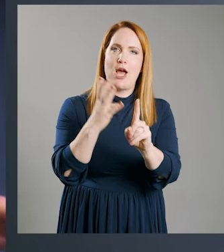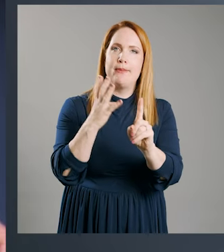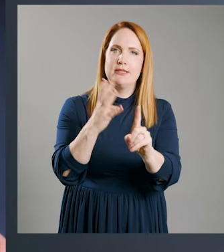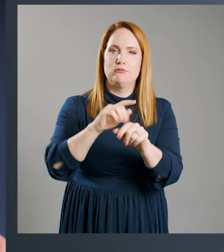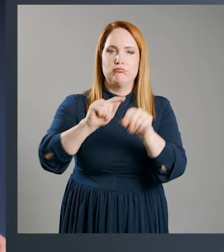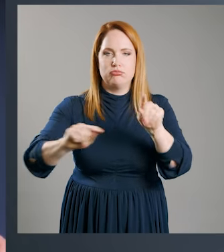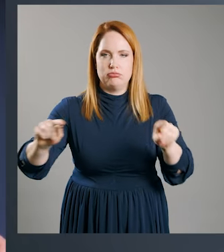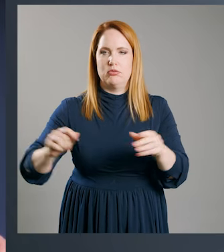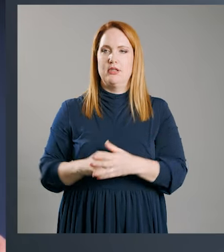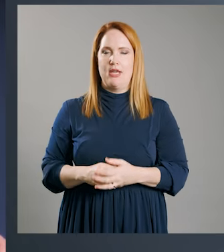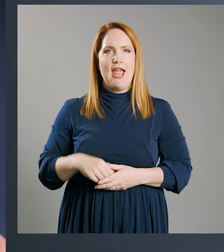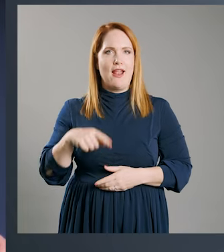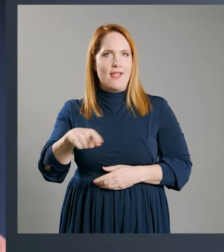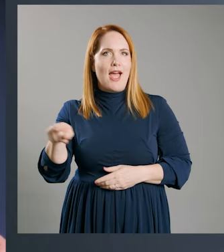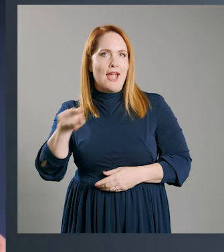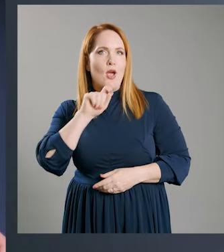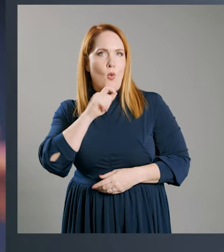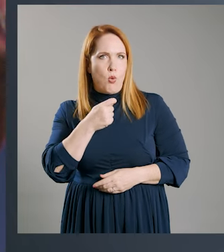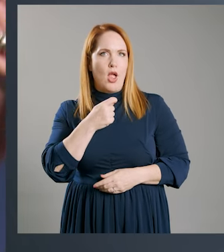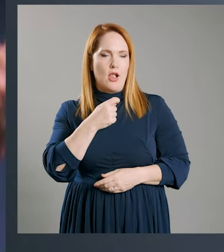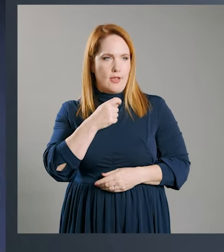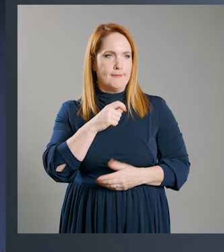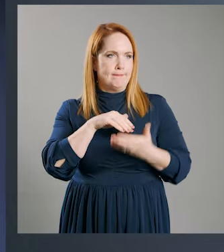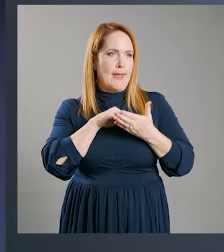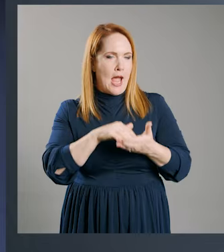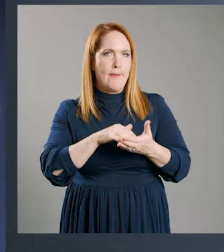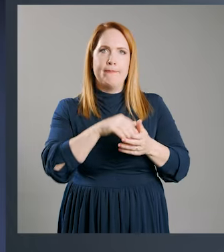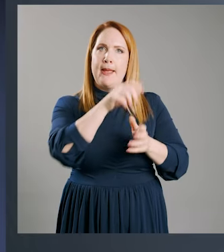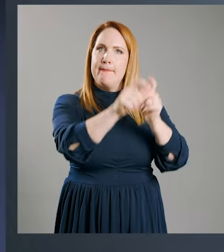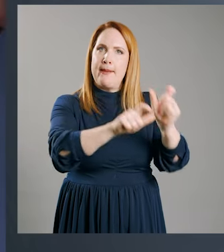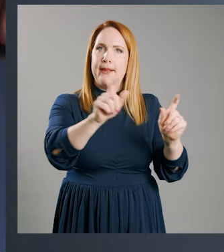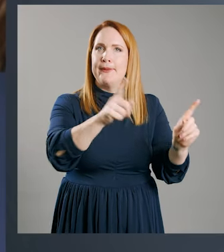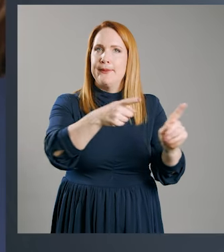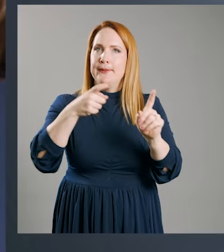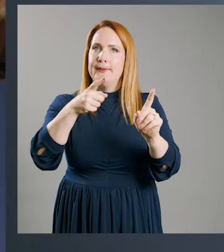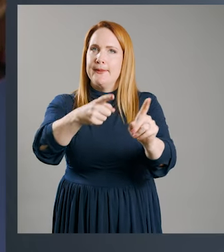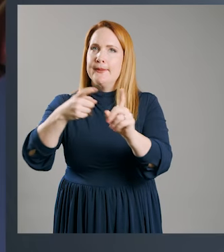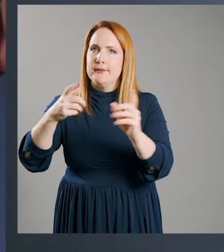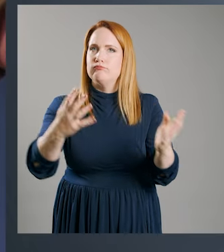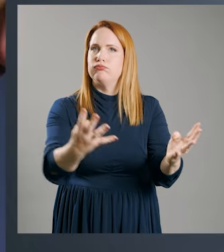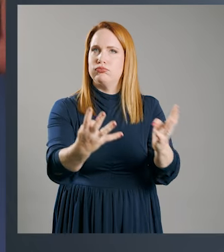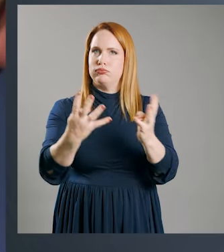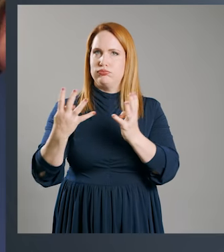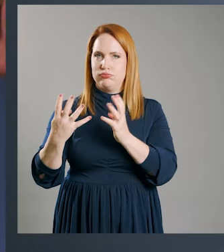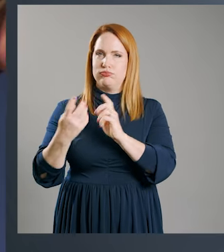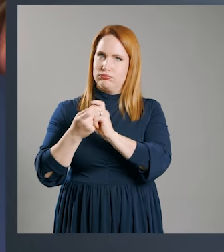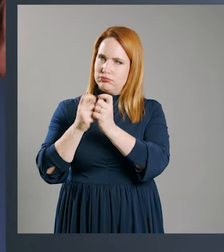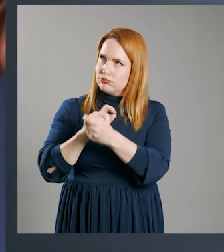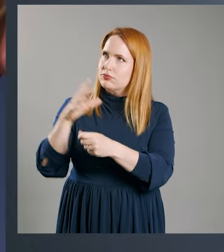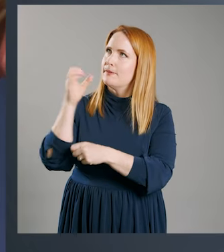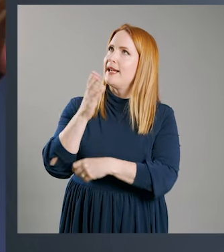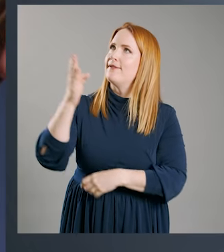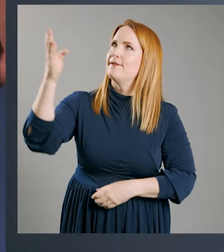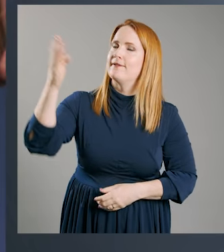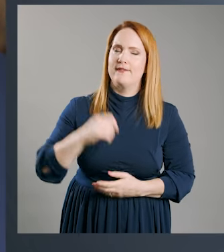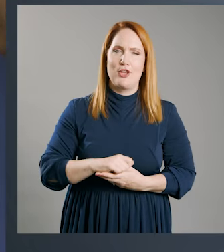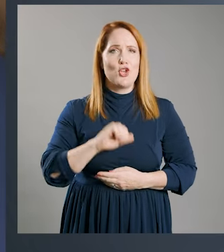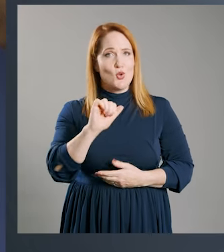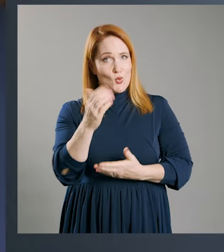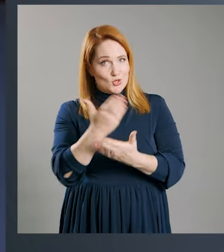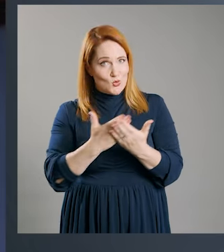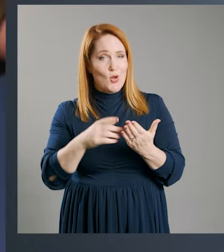I'm going to make you fishers of men. You're going to join me in God's big story, which is still alive and active and happening. And